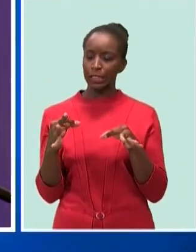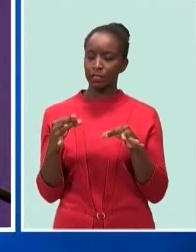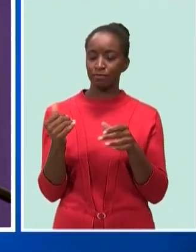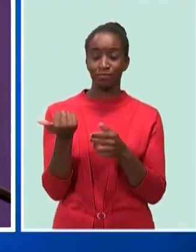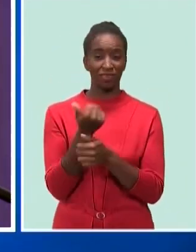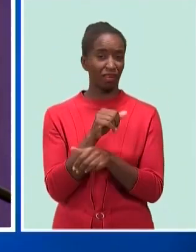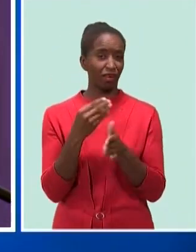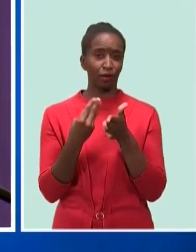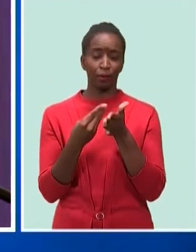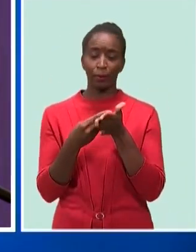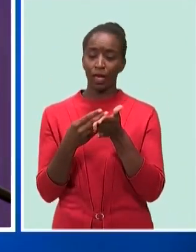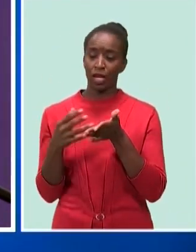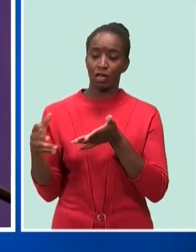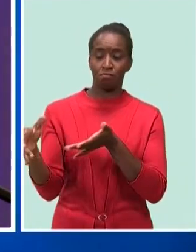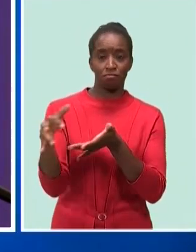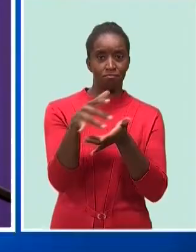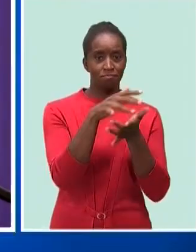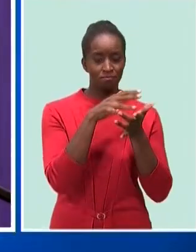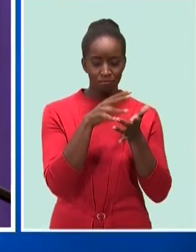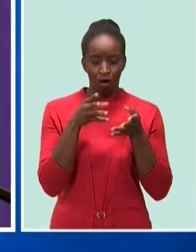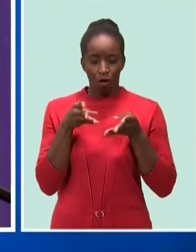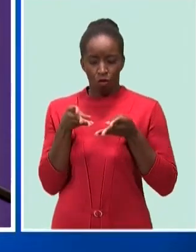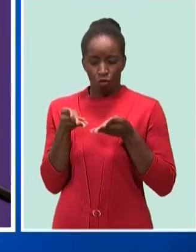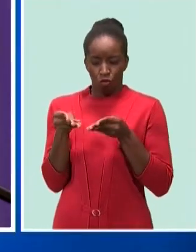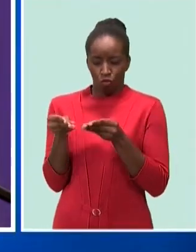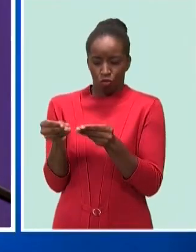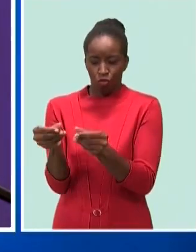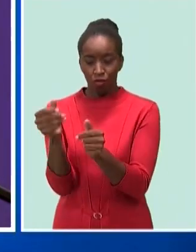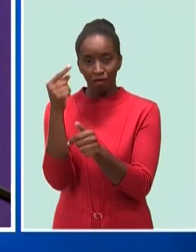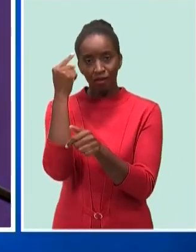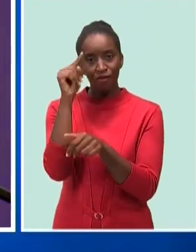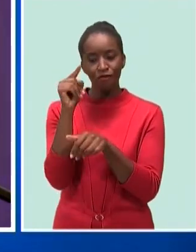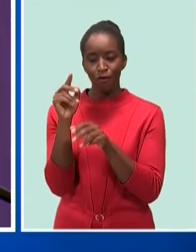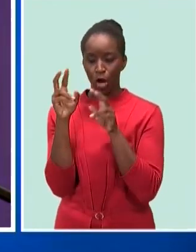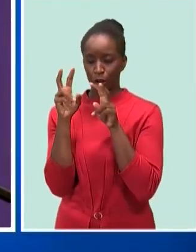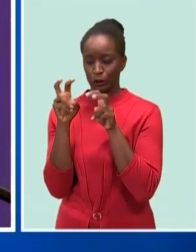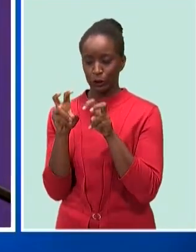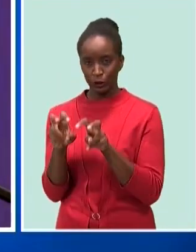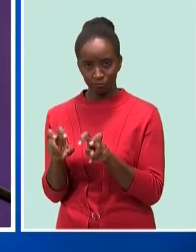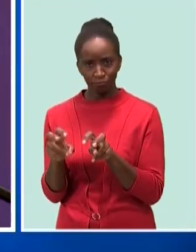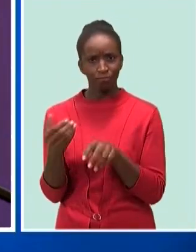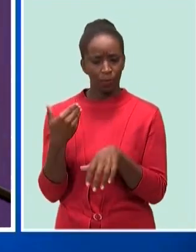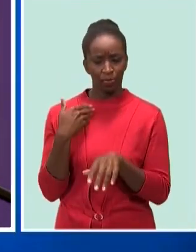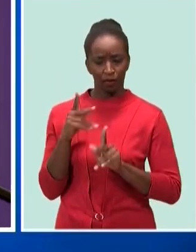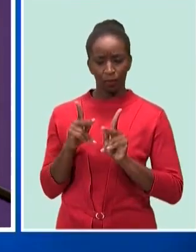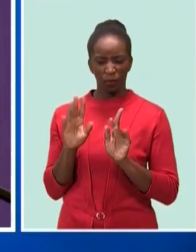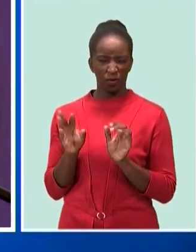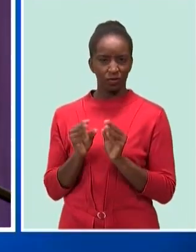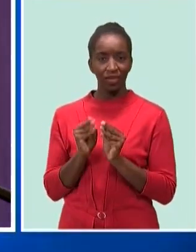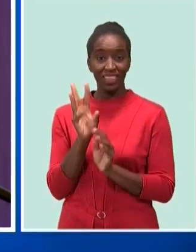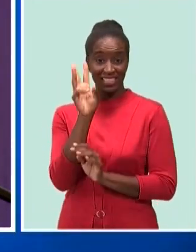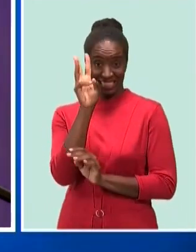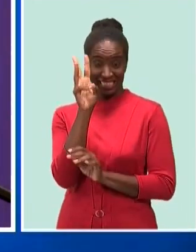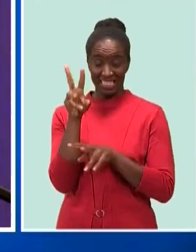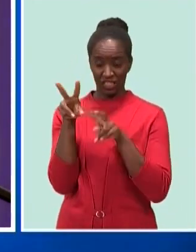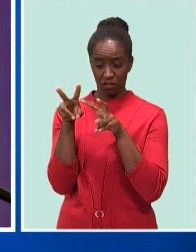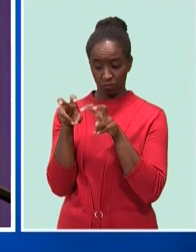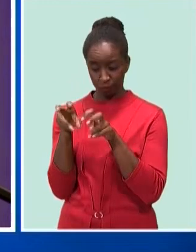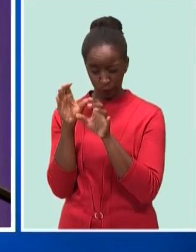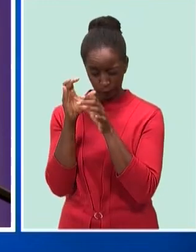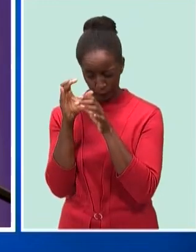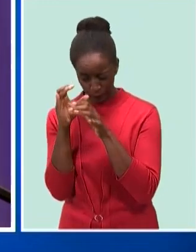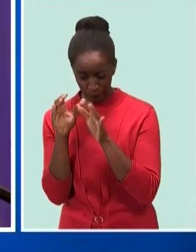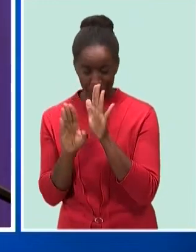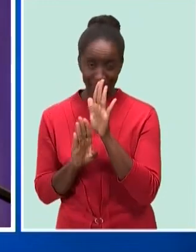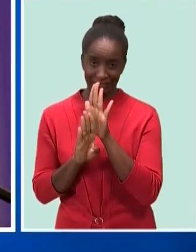have a team of 6 research and development staff, and by doing that, we have now got ourselves to the forefront